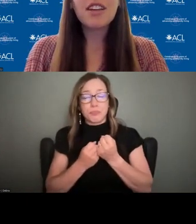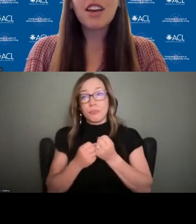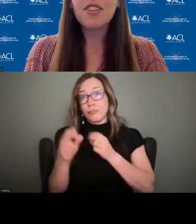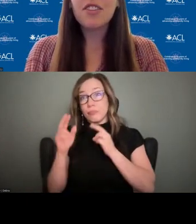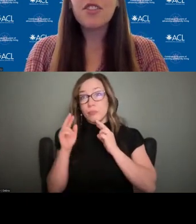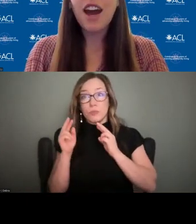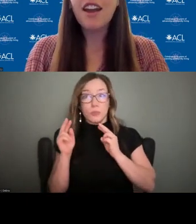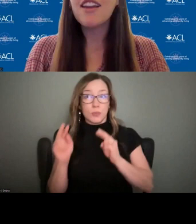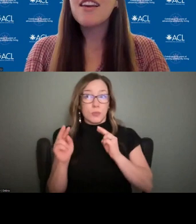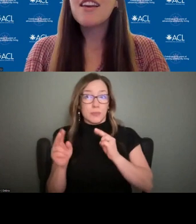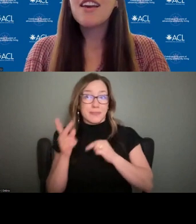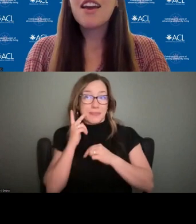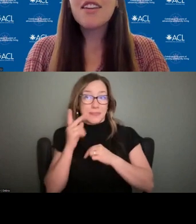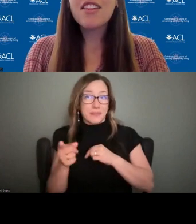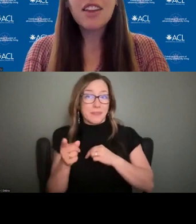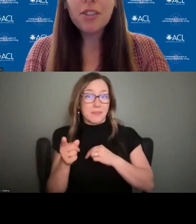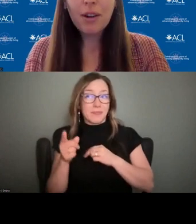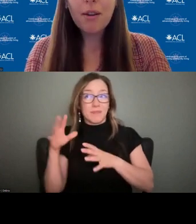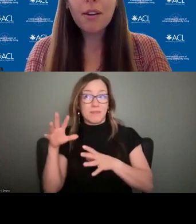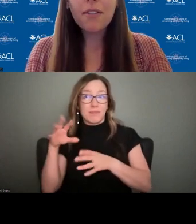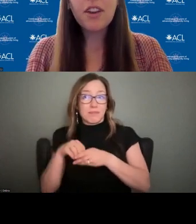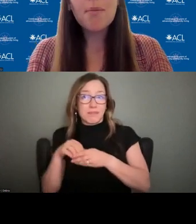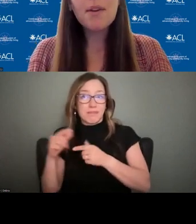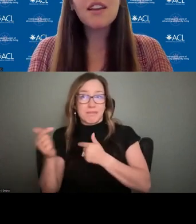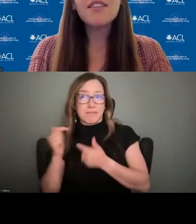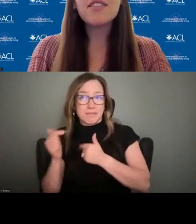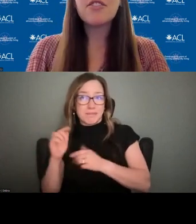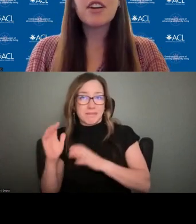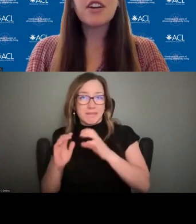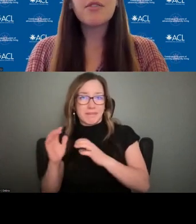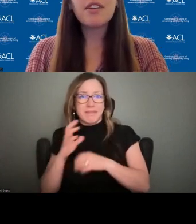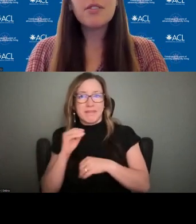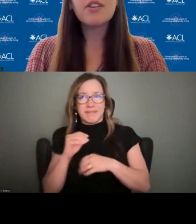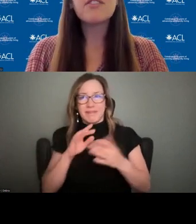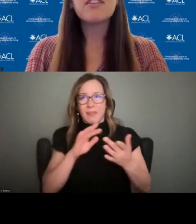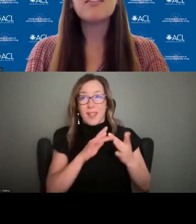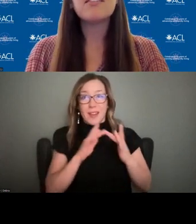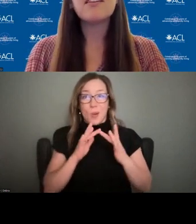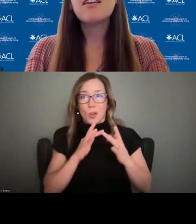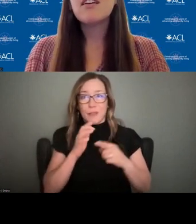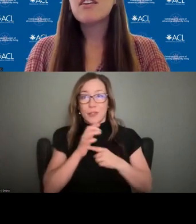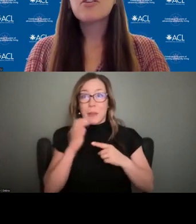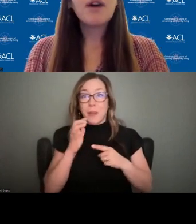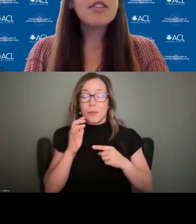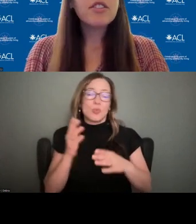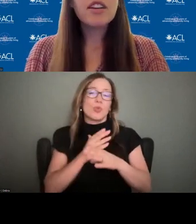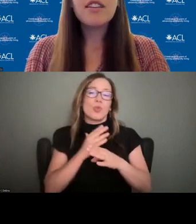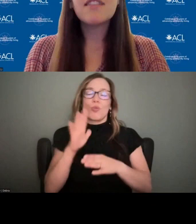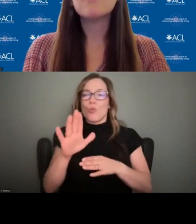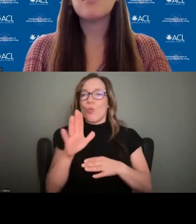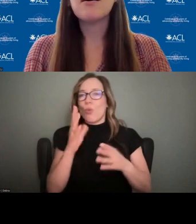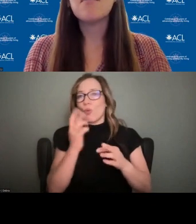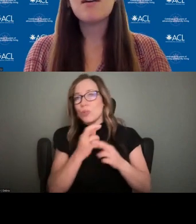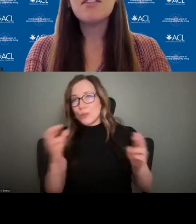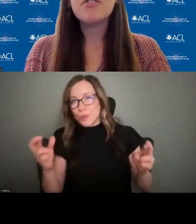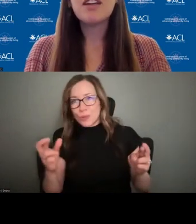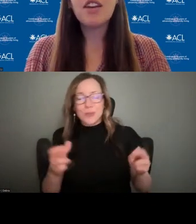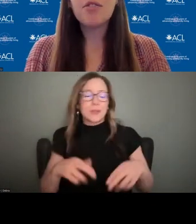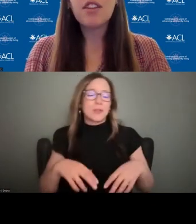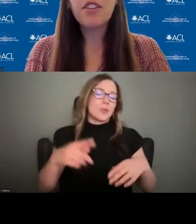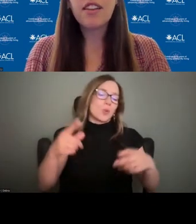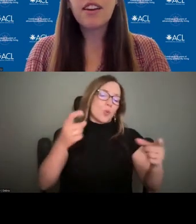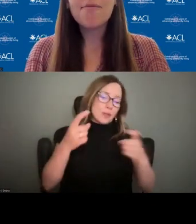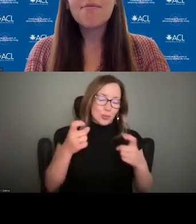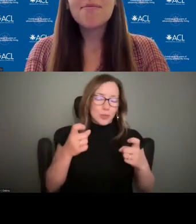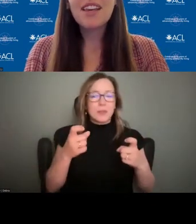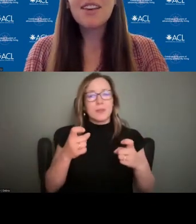to seeing you engage in the chat and on the Nationwide Network of Champions to share your resources, your questions, and